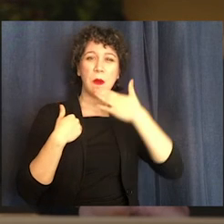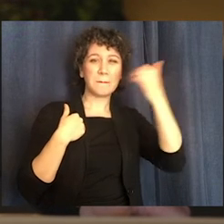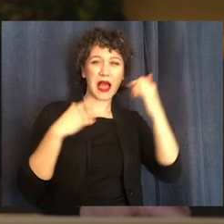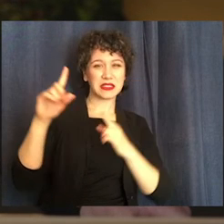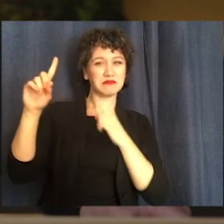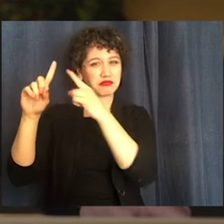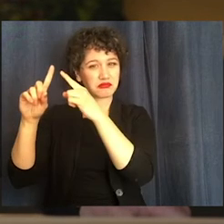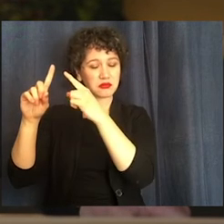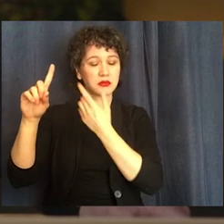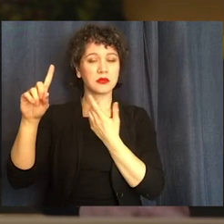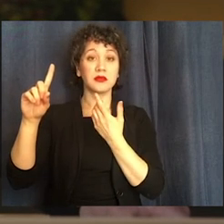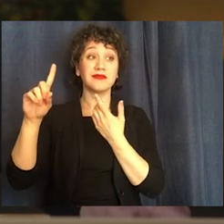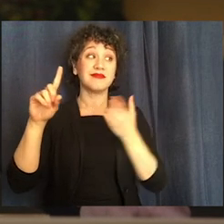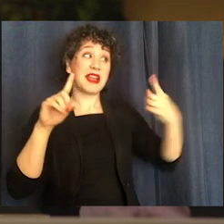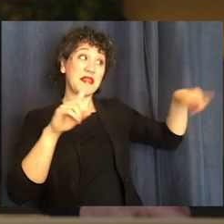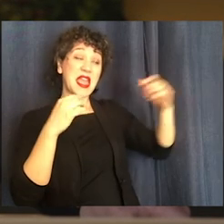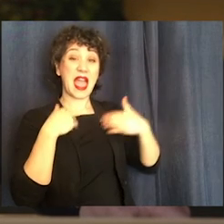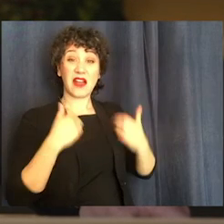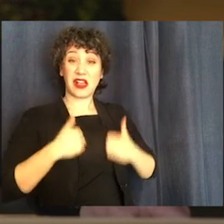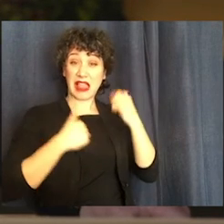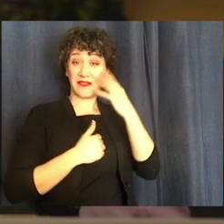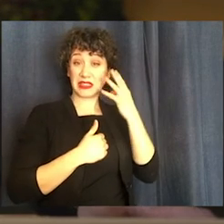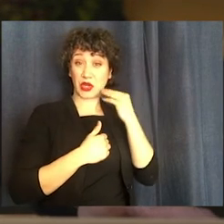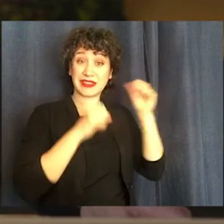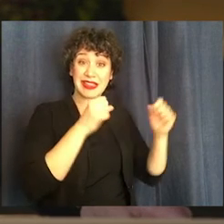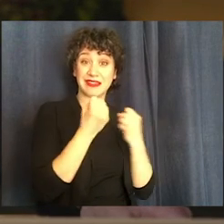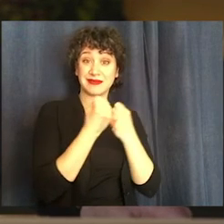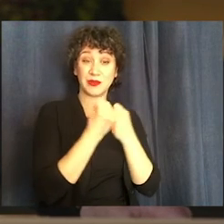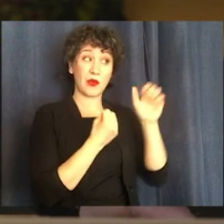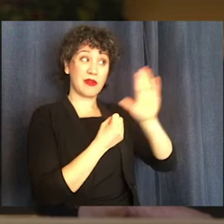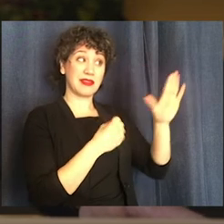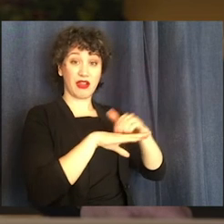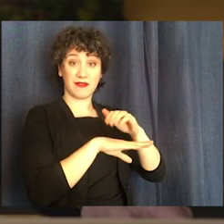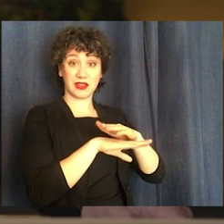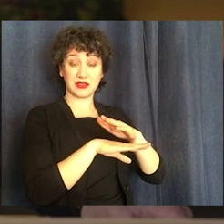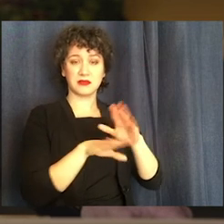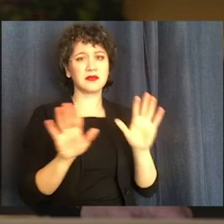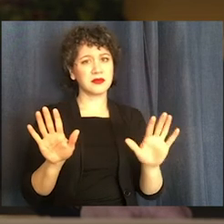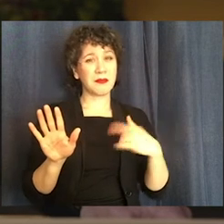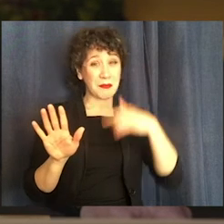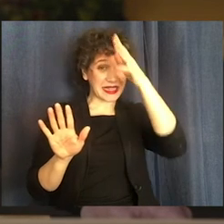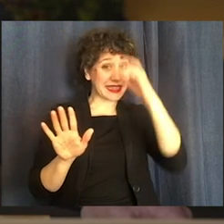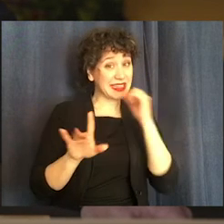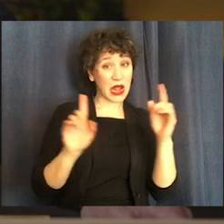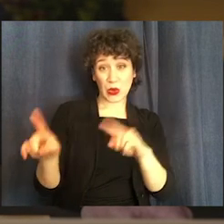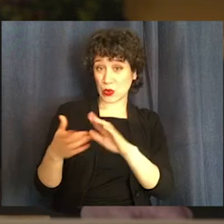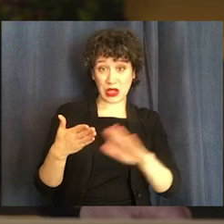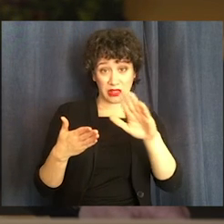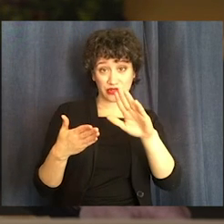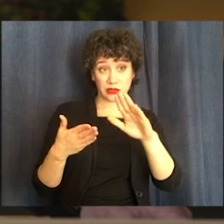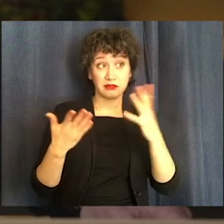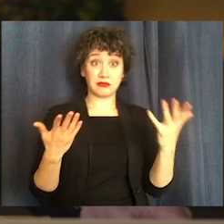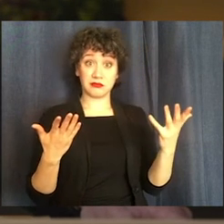As a result, my dad wanted me to go to college. So I did. Why does this matter? Because plans